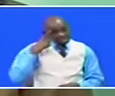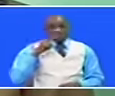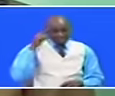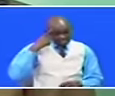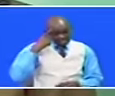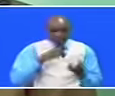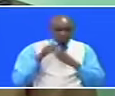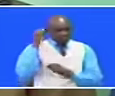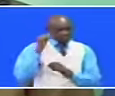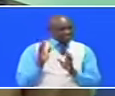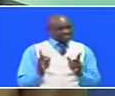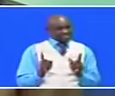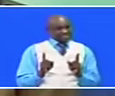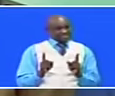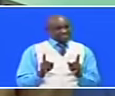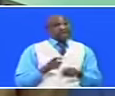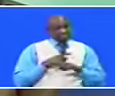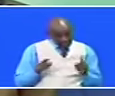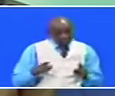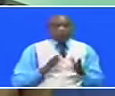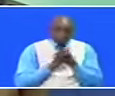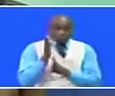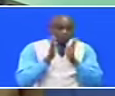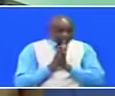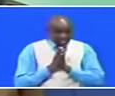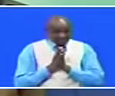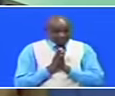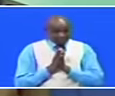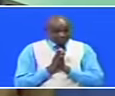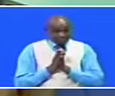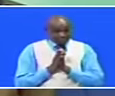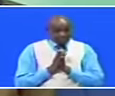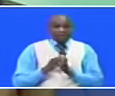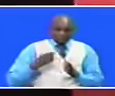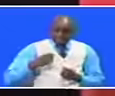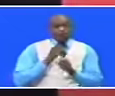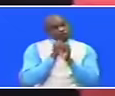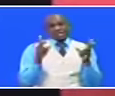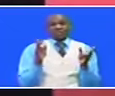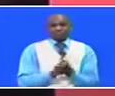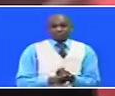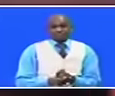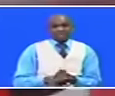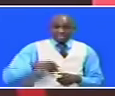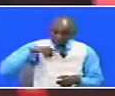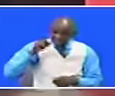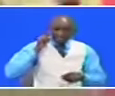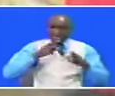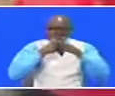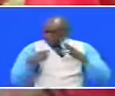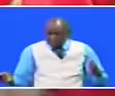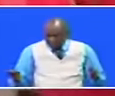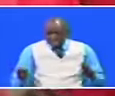politics. But through prayers, I am very safe. His strange disappearance